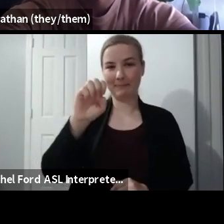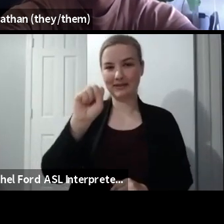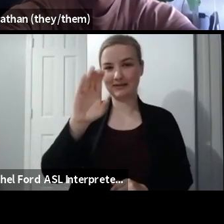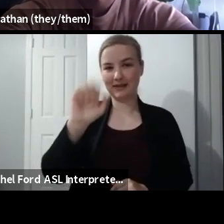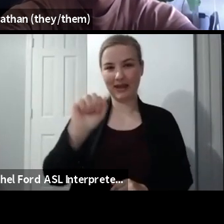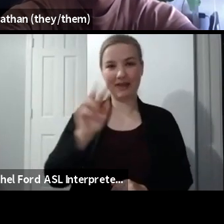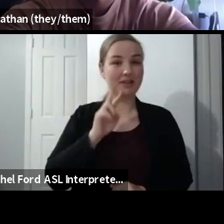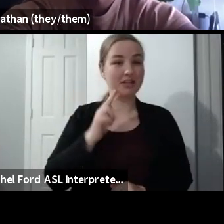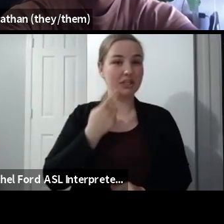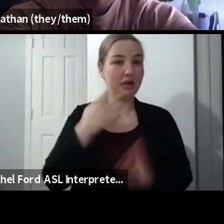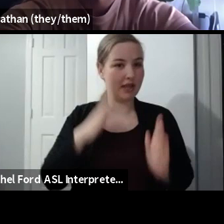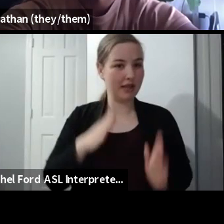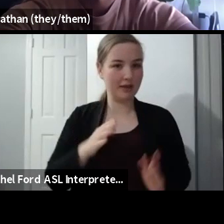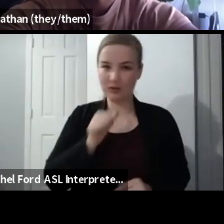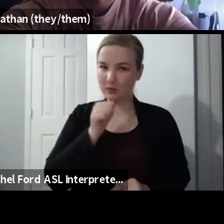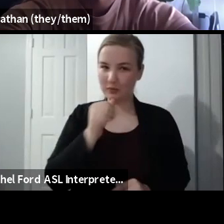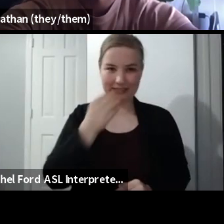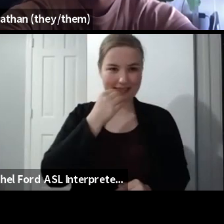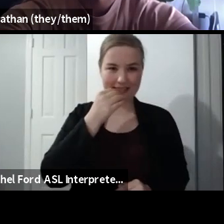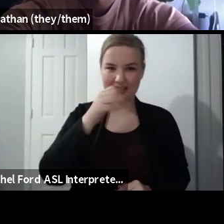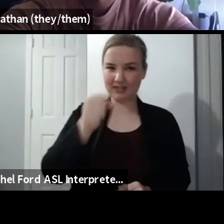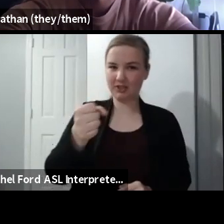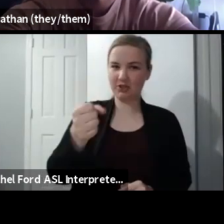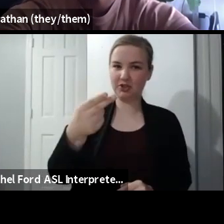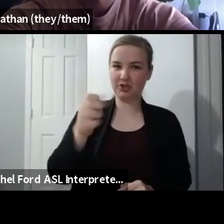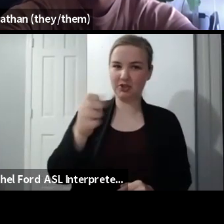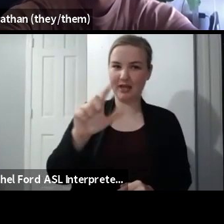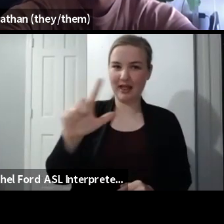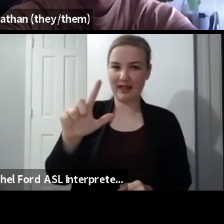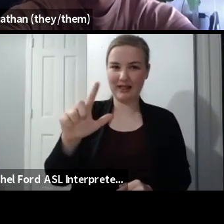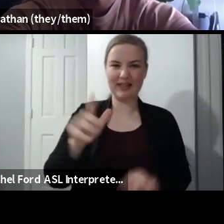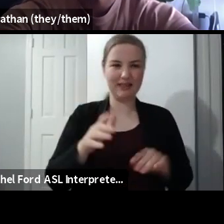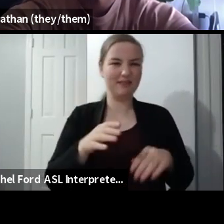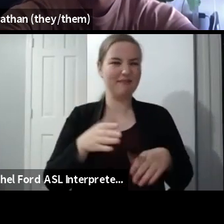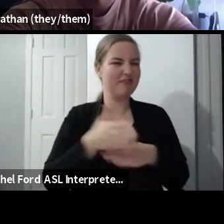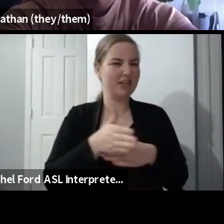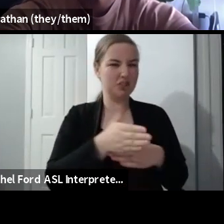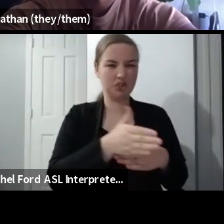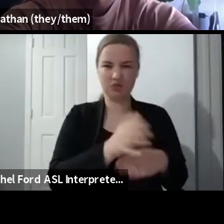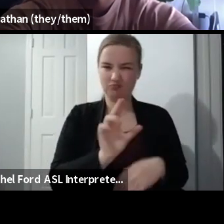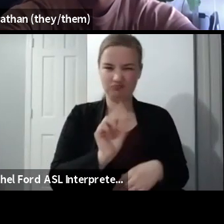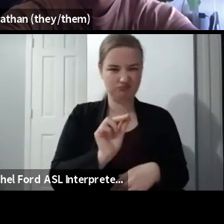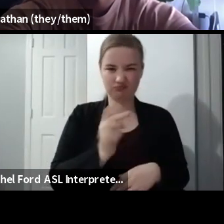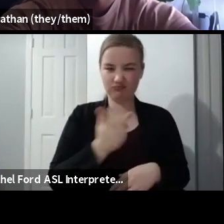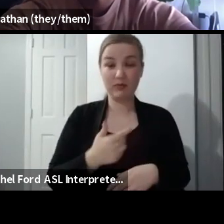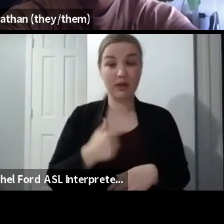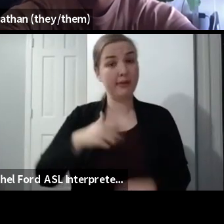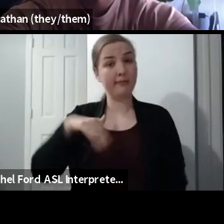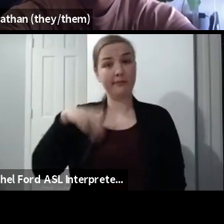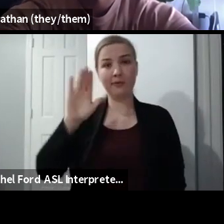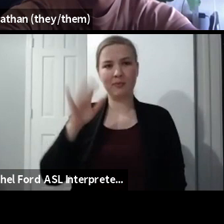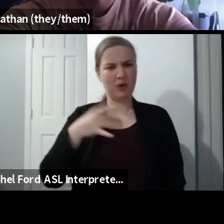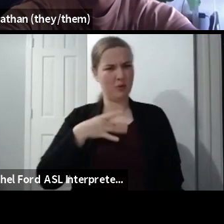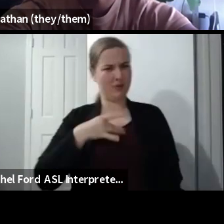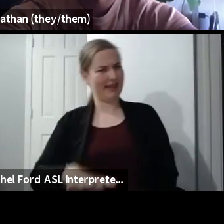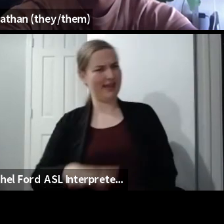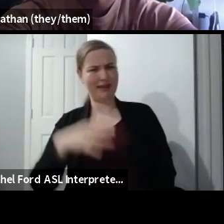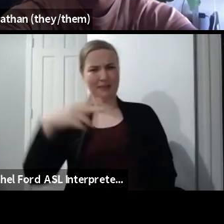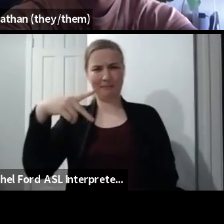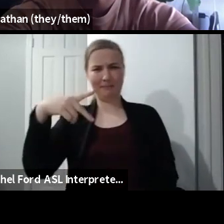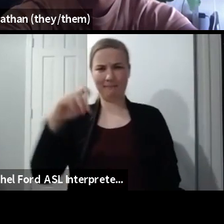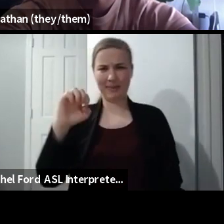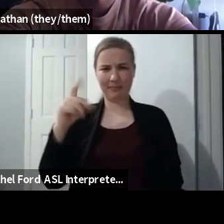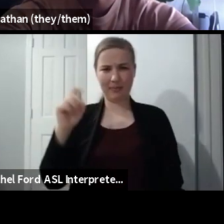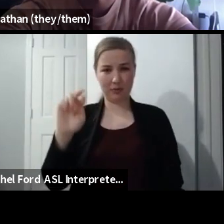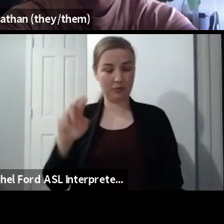I recently incorporated pepper into my food because I grew up not liking pepper. It was just too intense for me.